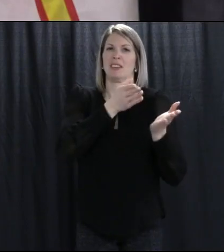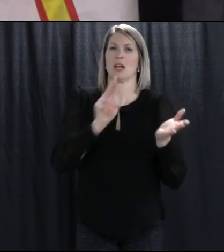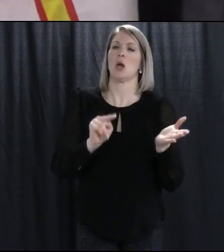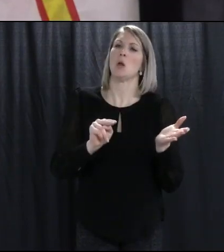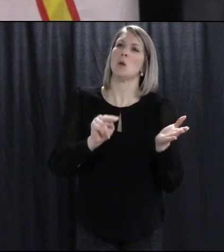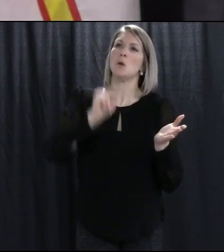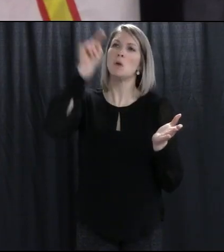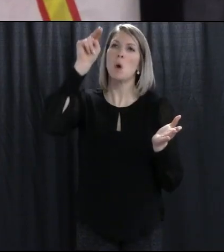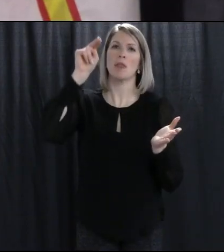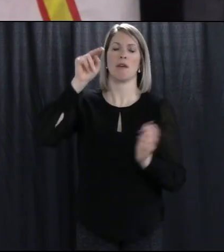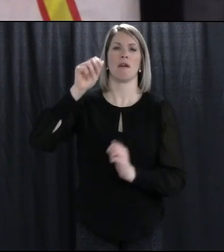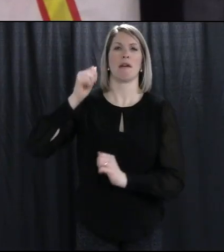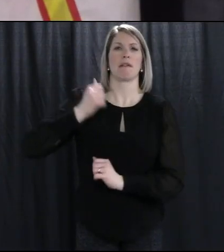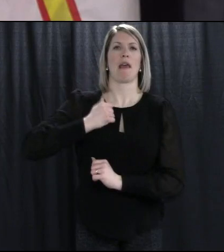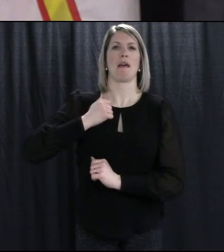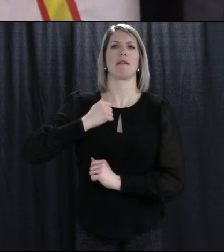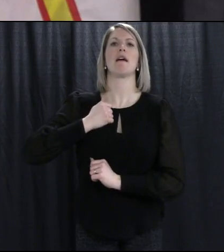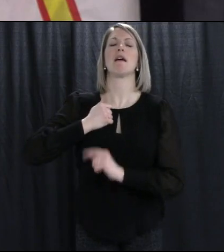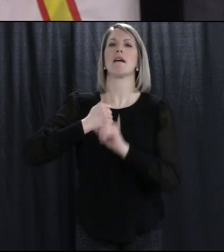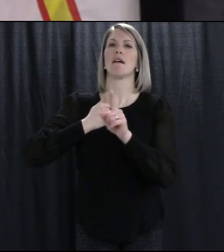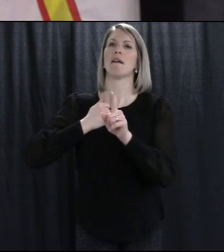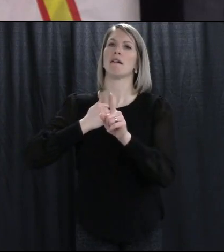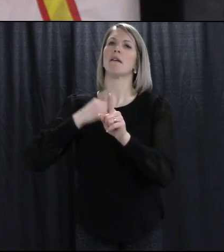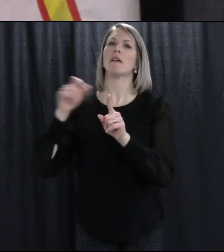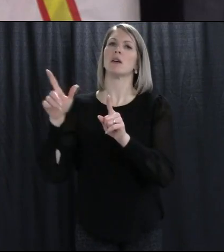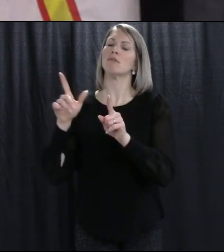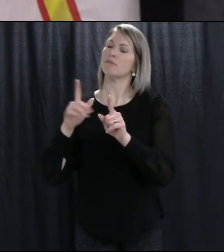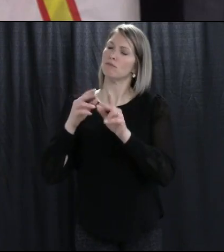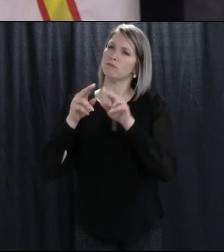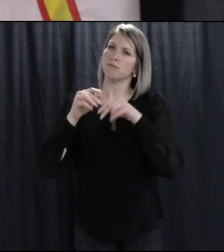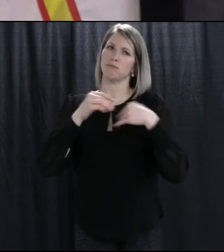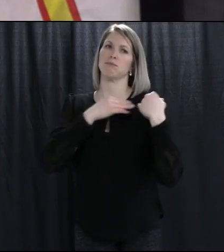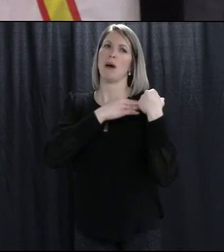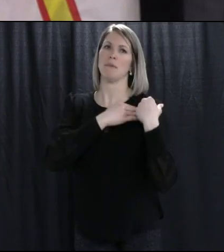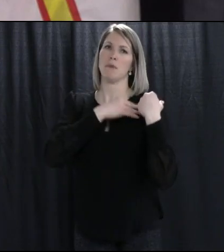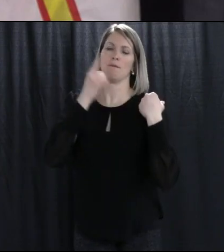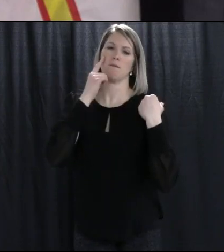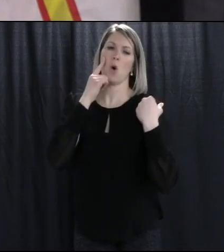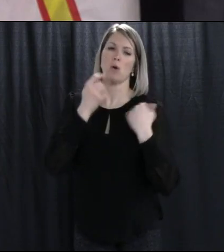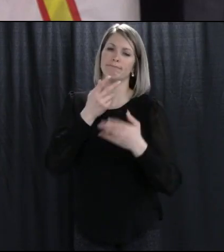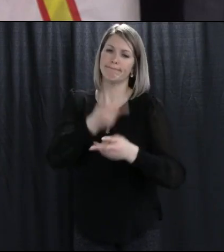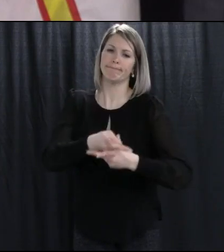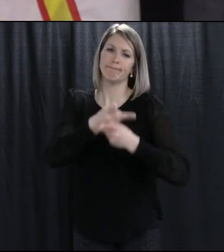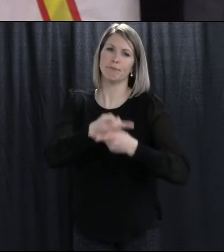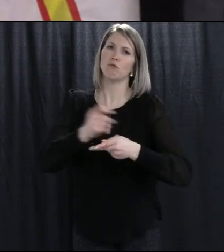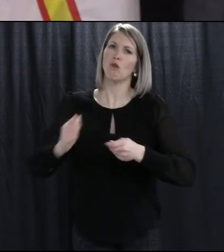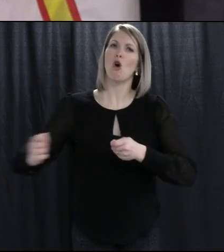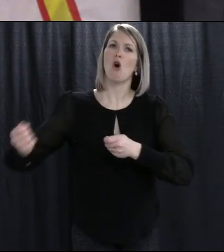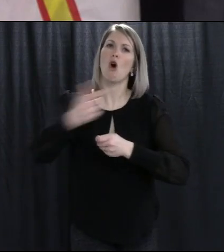Nunatchivut government, and from Indigenous groups as well as the Innu. We are working very closely with them.